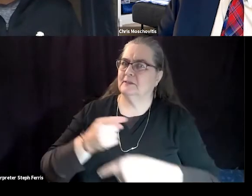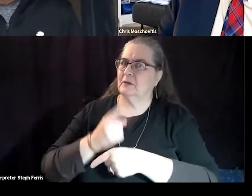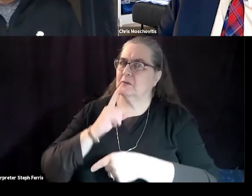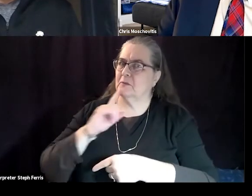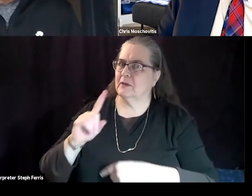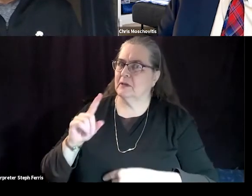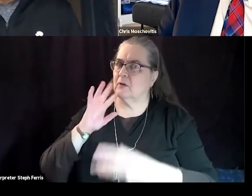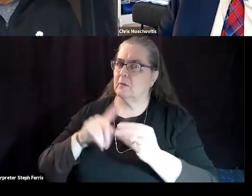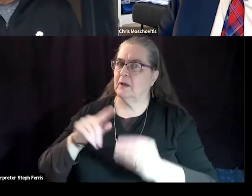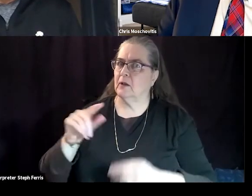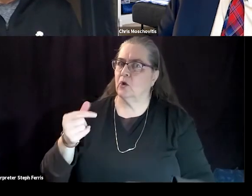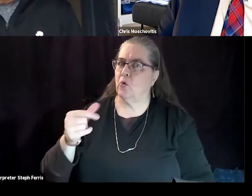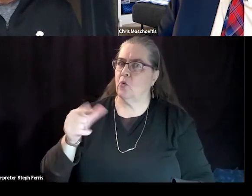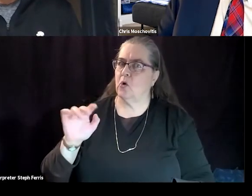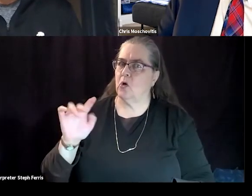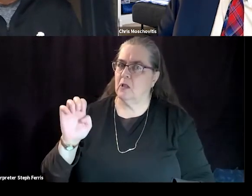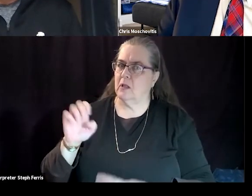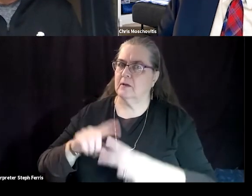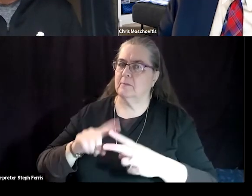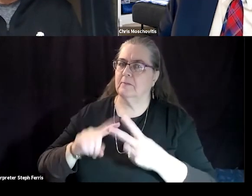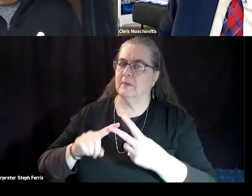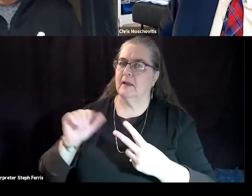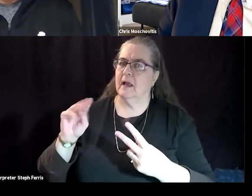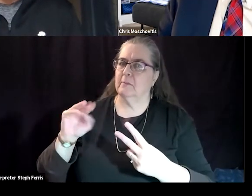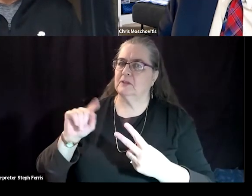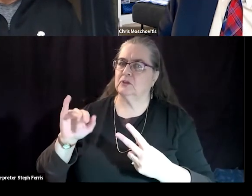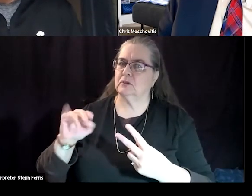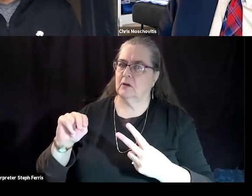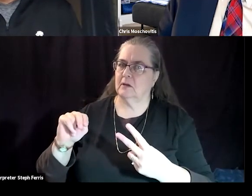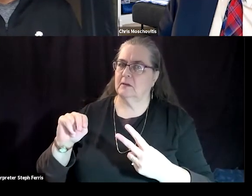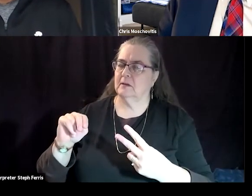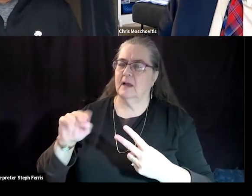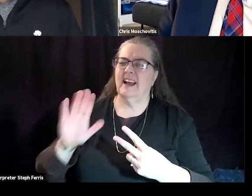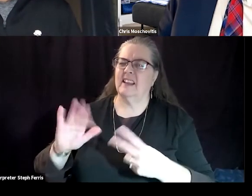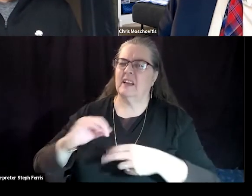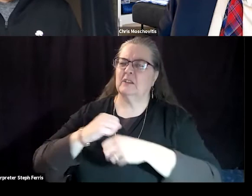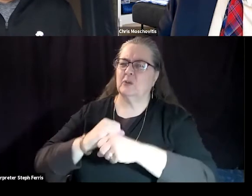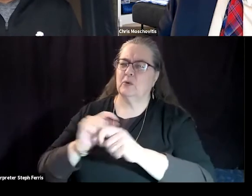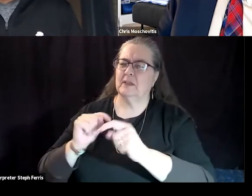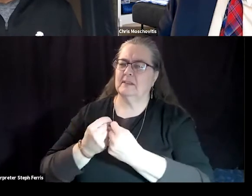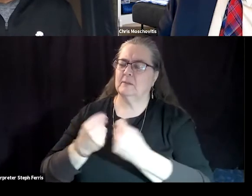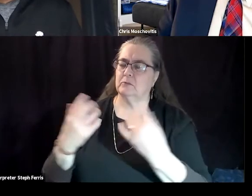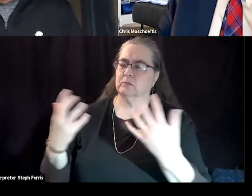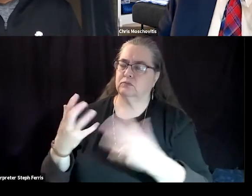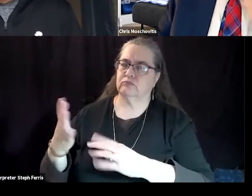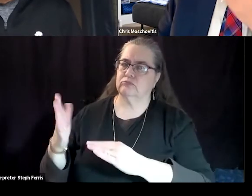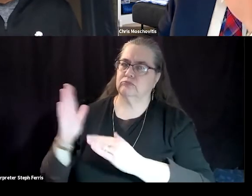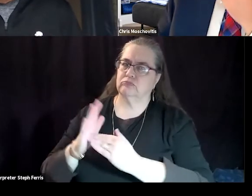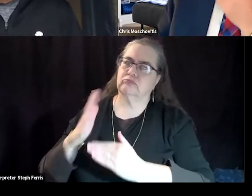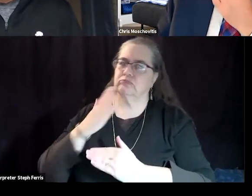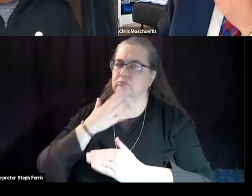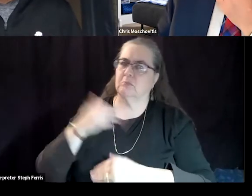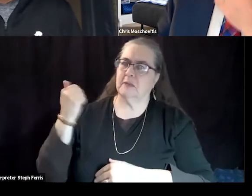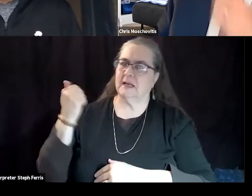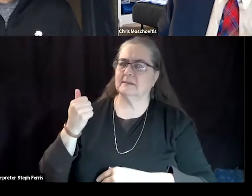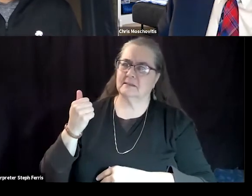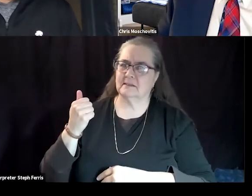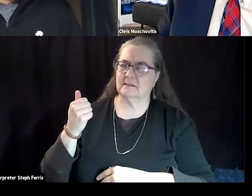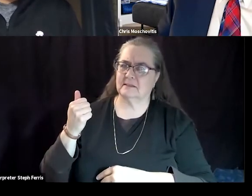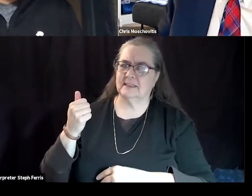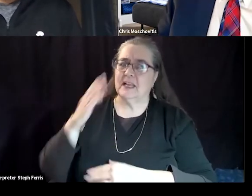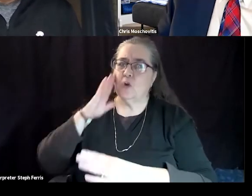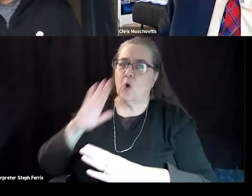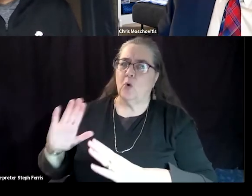right? They've got the premier security teams. They know their targets, right? Oh, yeah. Banks, banks are, you know, a dime a dozen, you know,